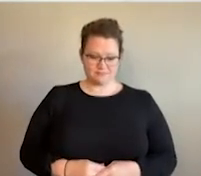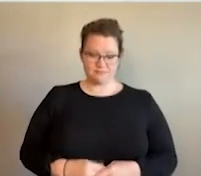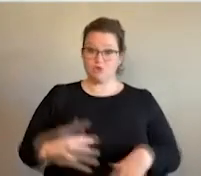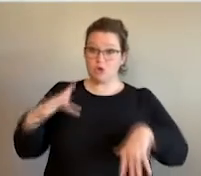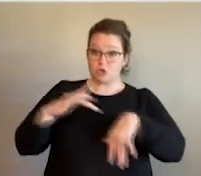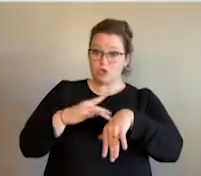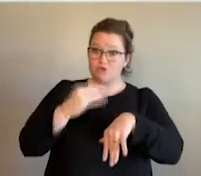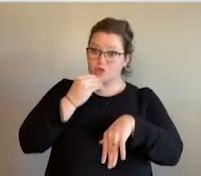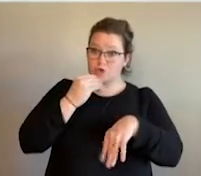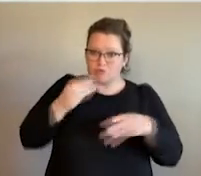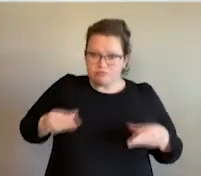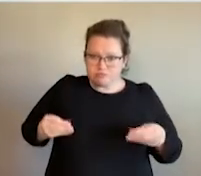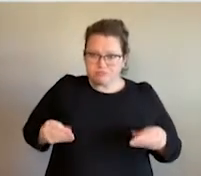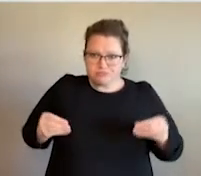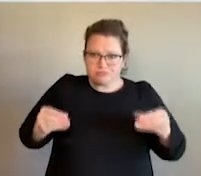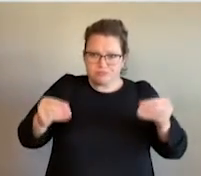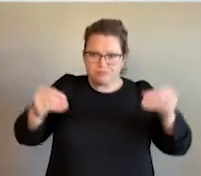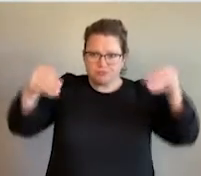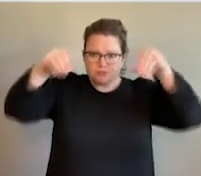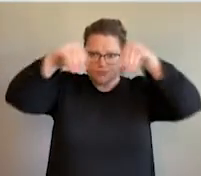Make sure you press it tight so it stays.